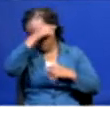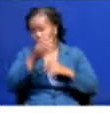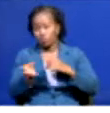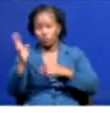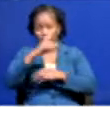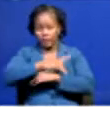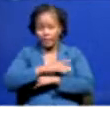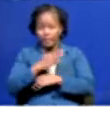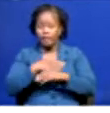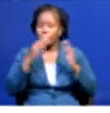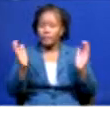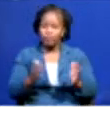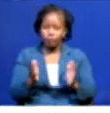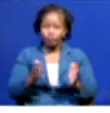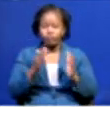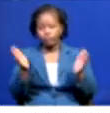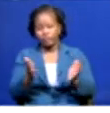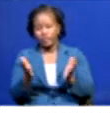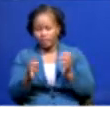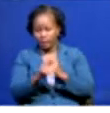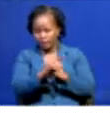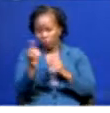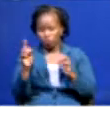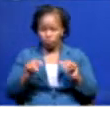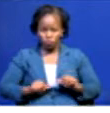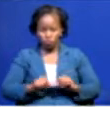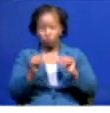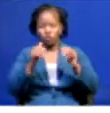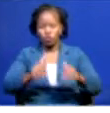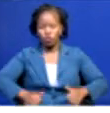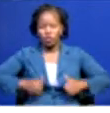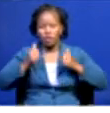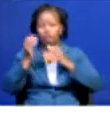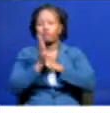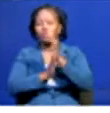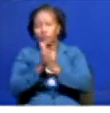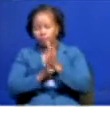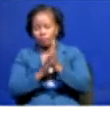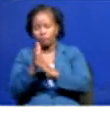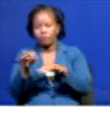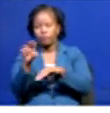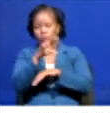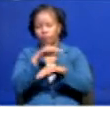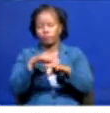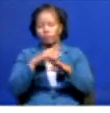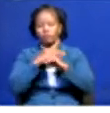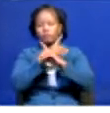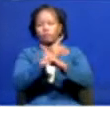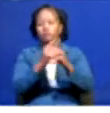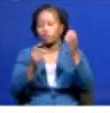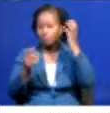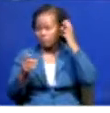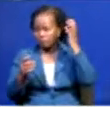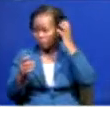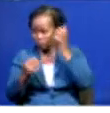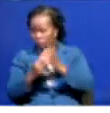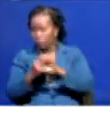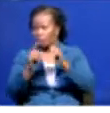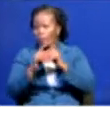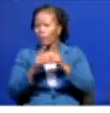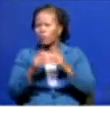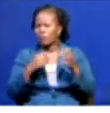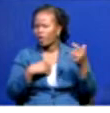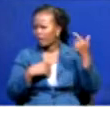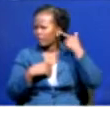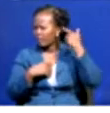encourage you to live up to the ideals and aspirations of the National Defense College, and I have heard the